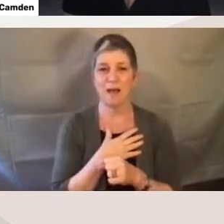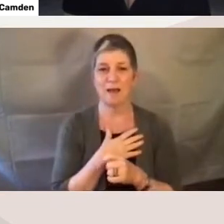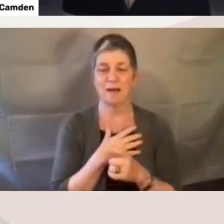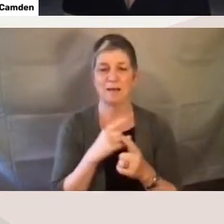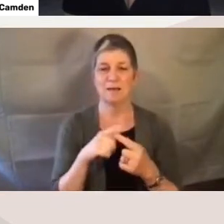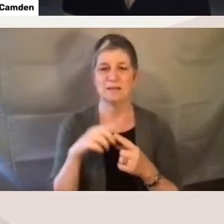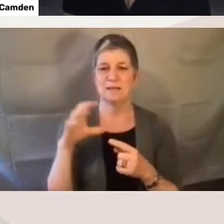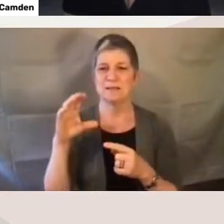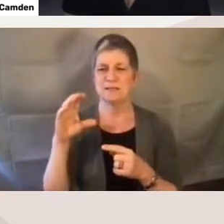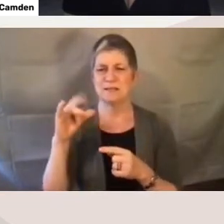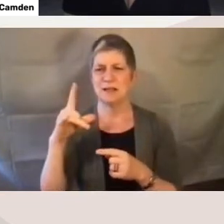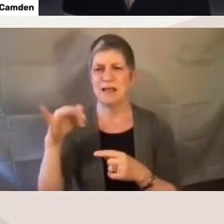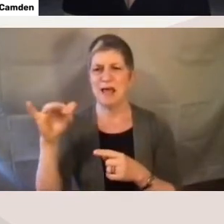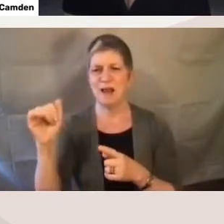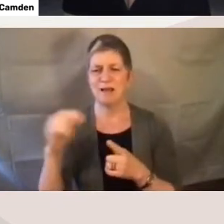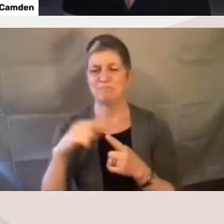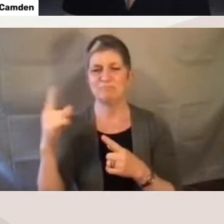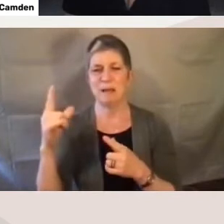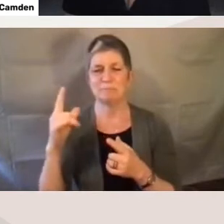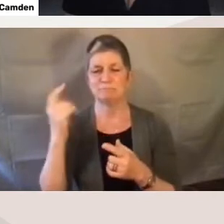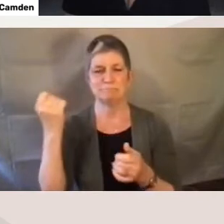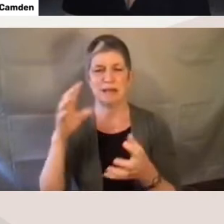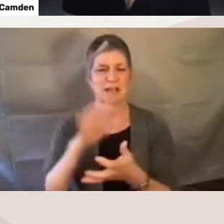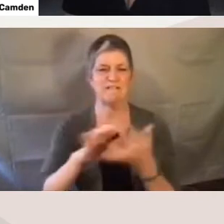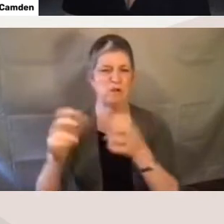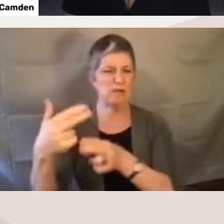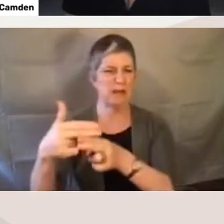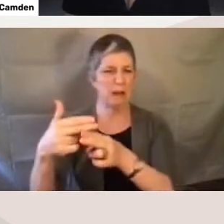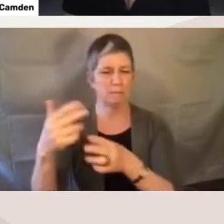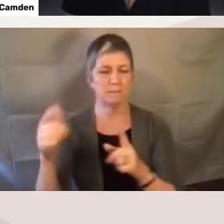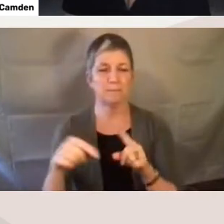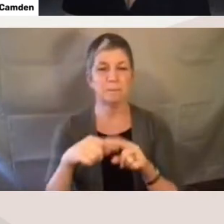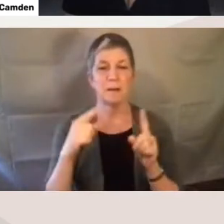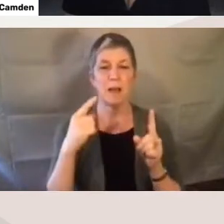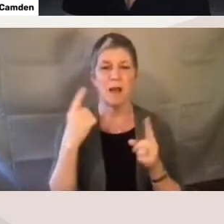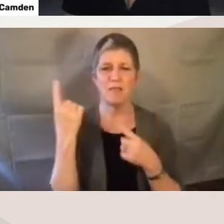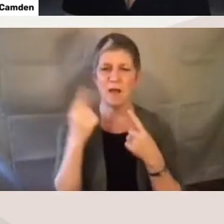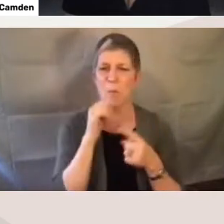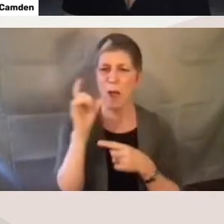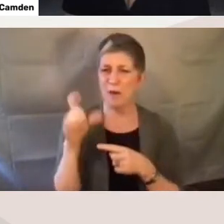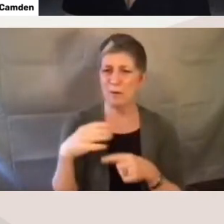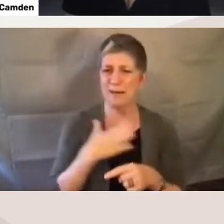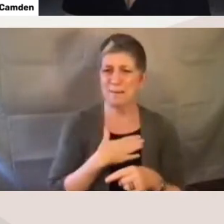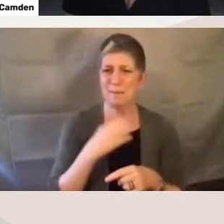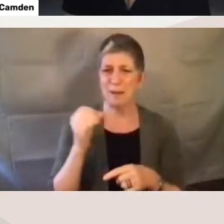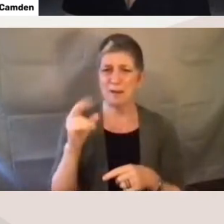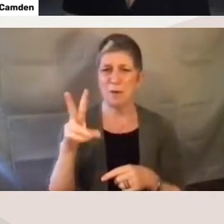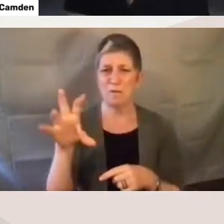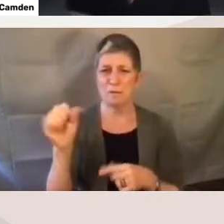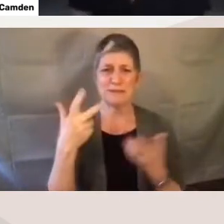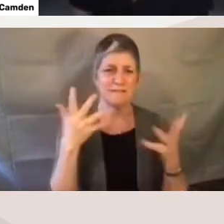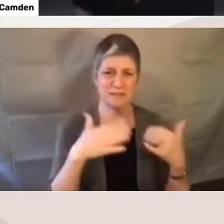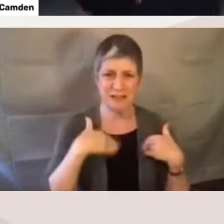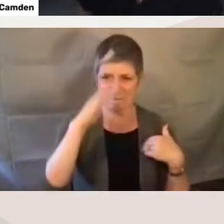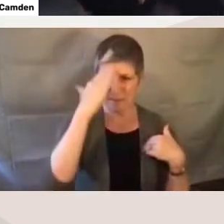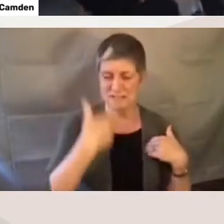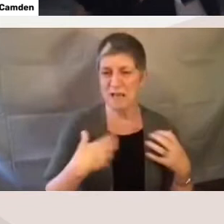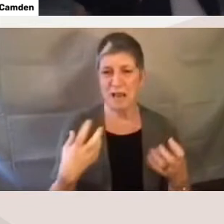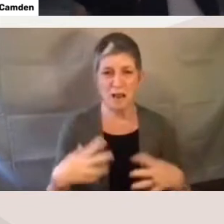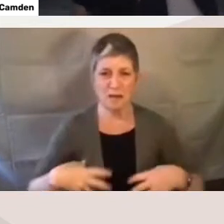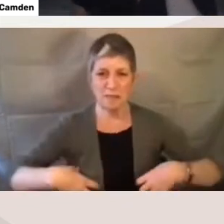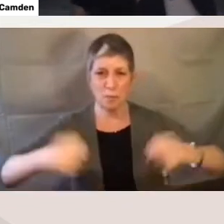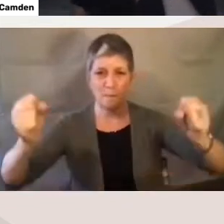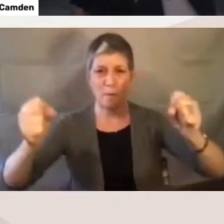or Zoleta, one of the two. I'm sorry. And and I just thought, well, I don't need my ovaries. I already have my son, and just get them removed. And